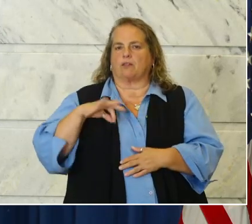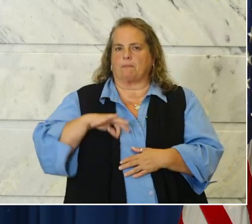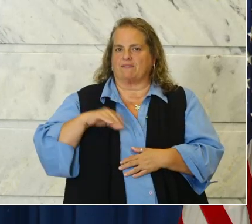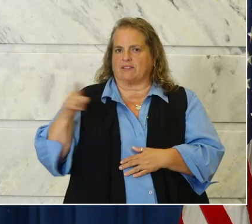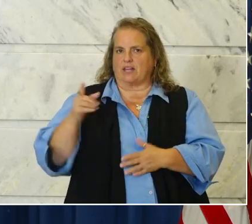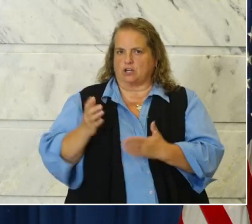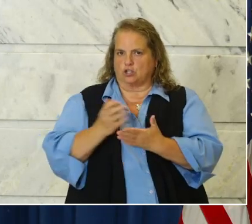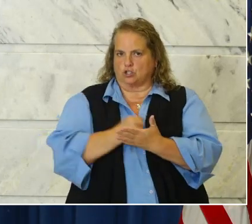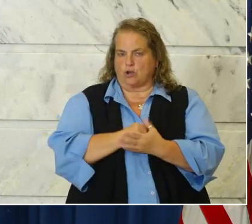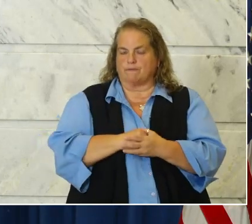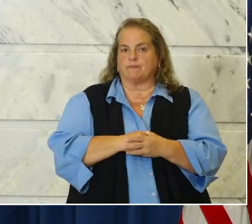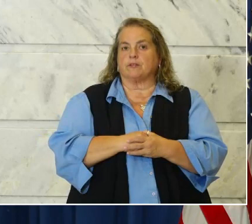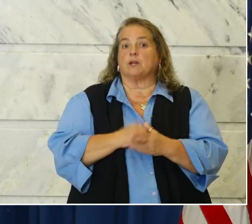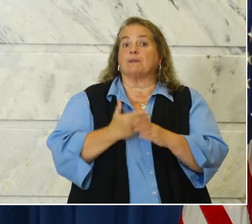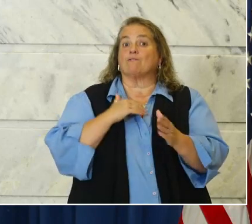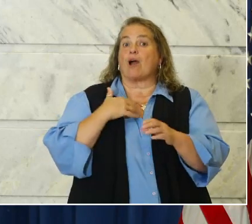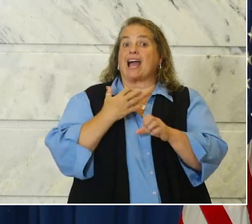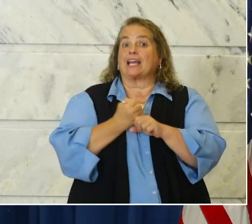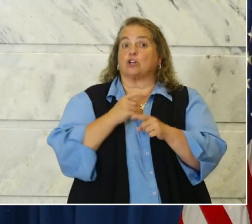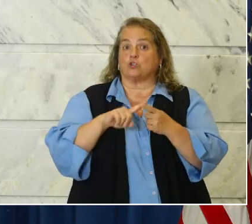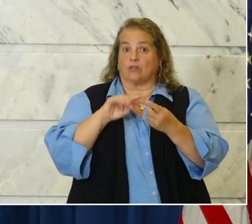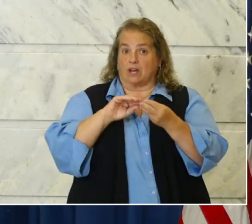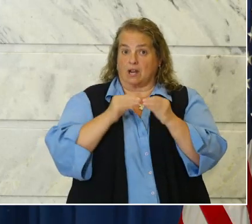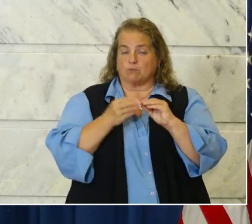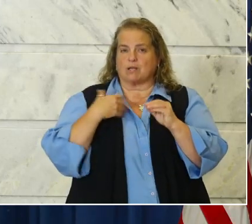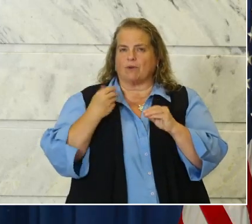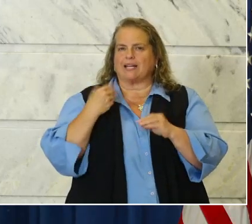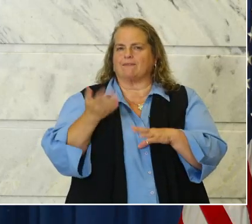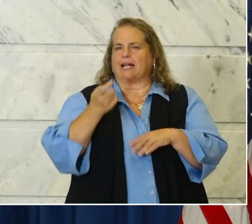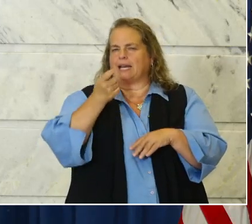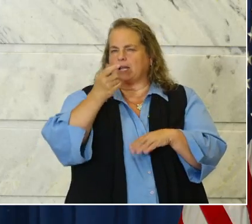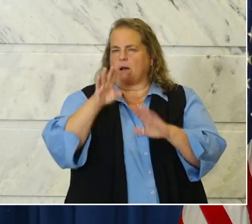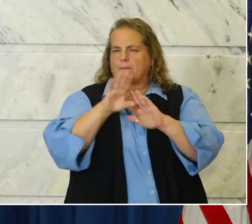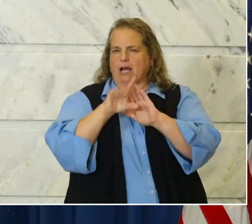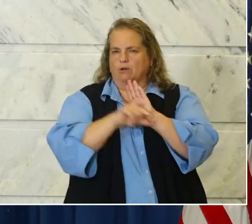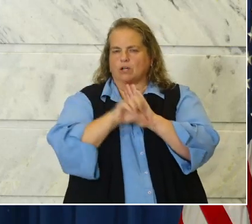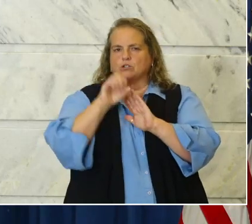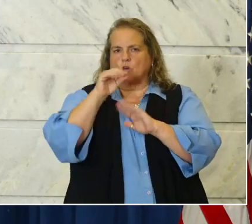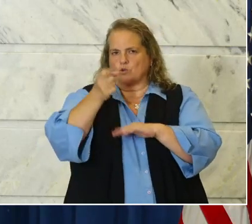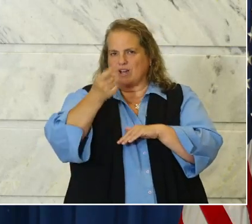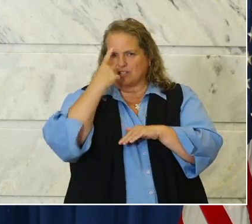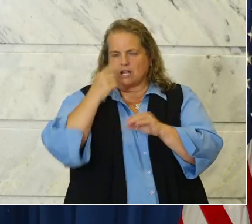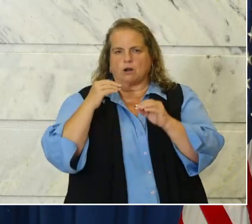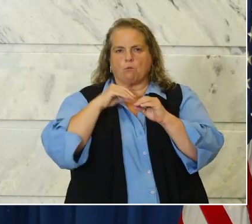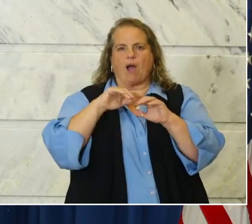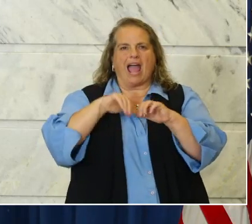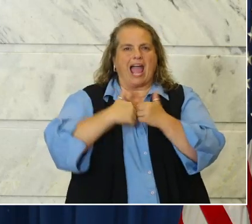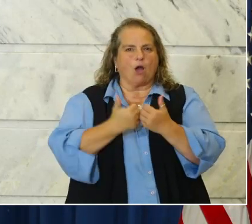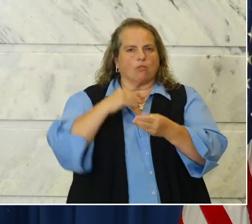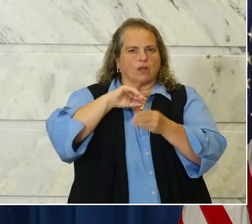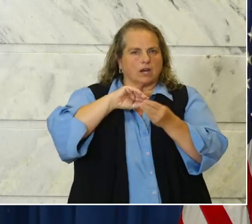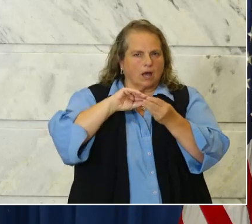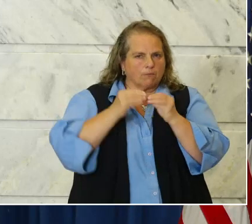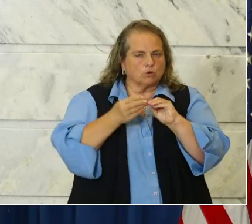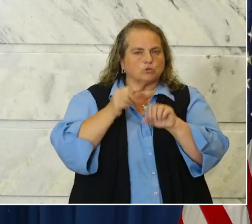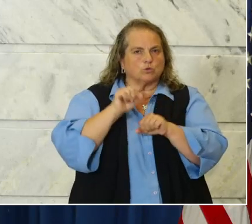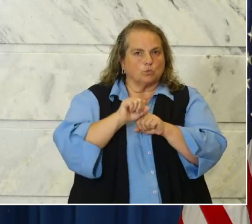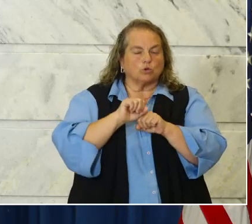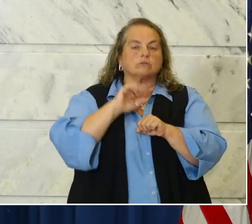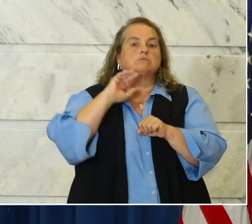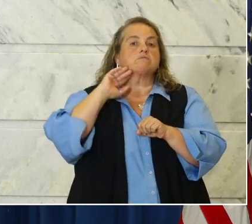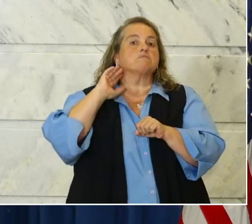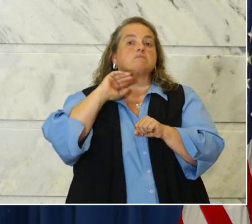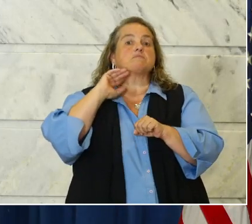deserve. Before I get to the numbers, I want to give a little background so that you understand more how these numbers work.